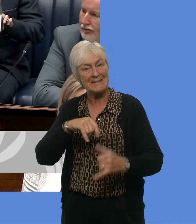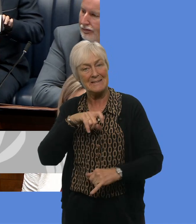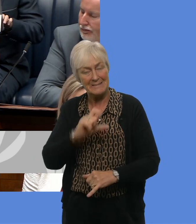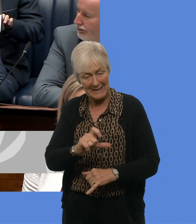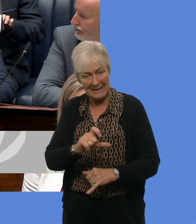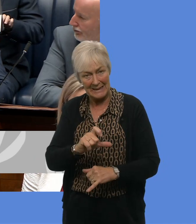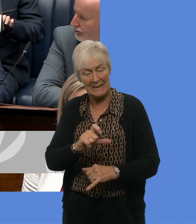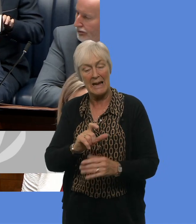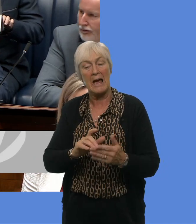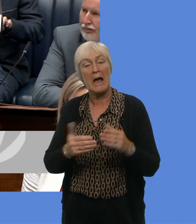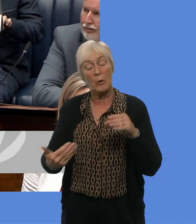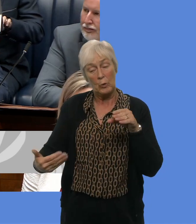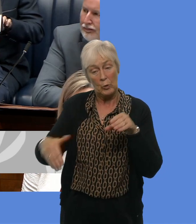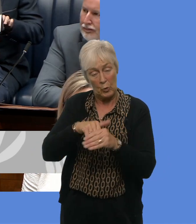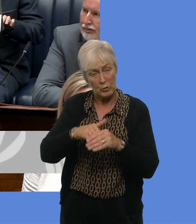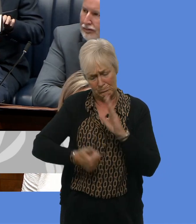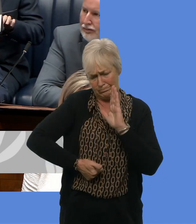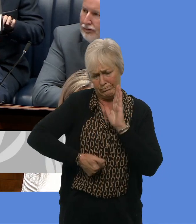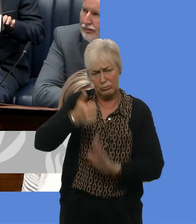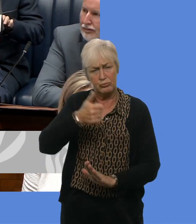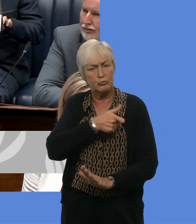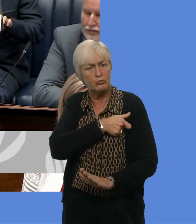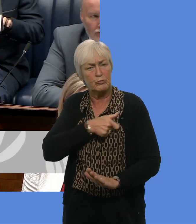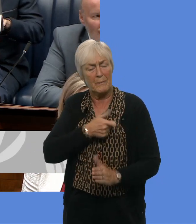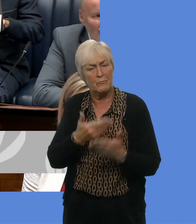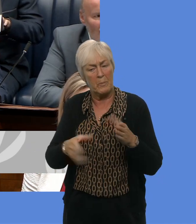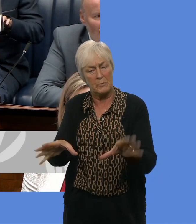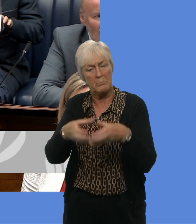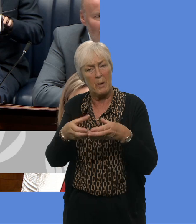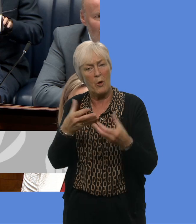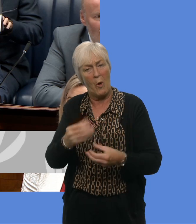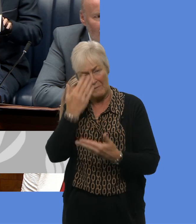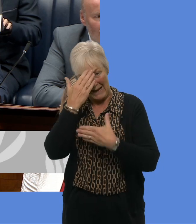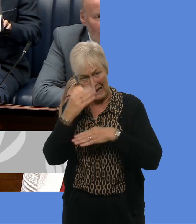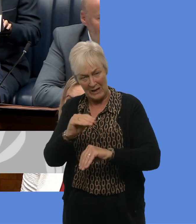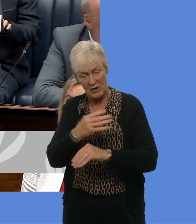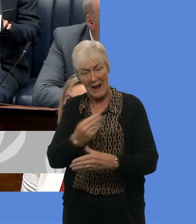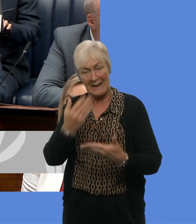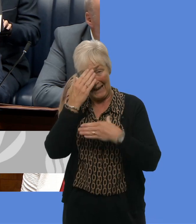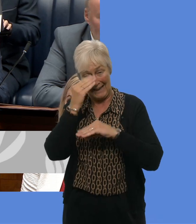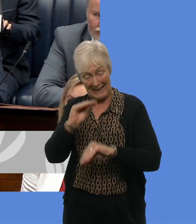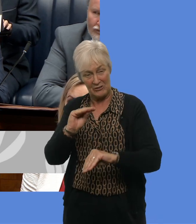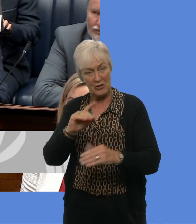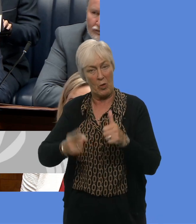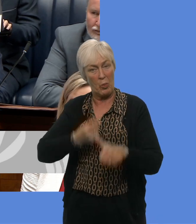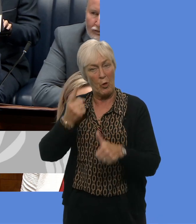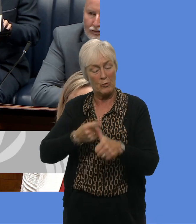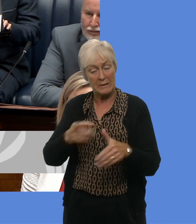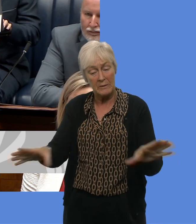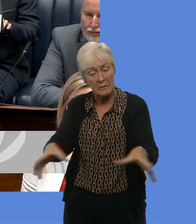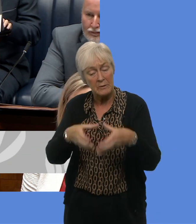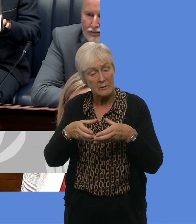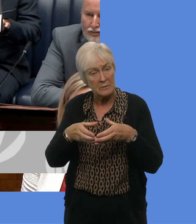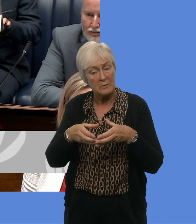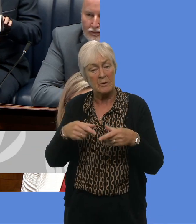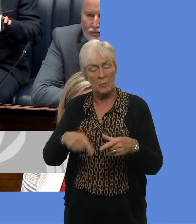CSSC and includes senior representation from the Department of Education and the Education Authority. The task force will develop a